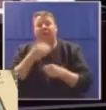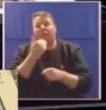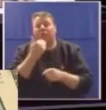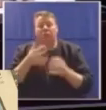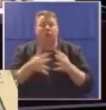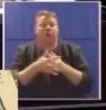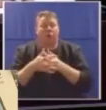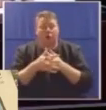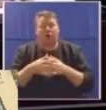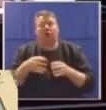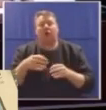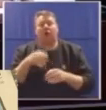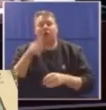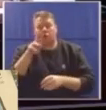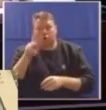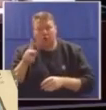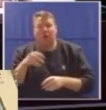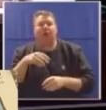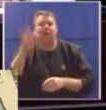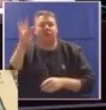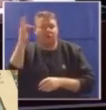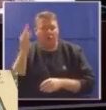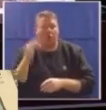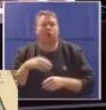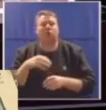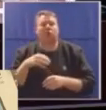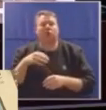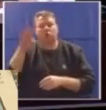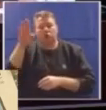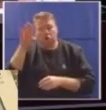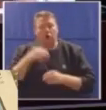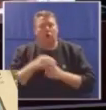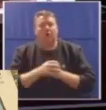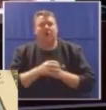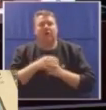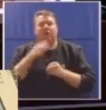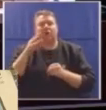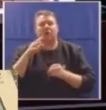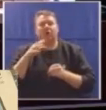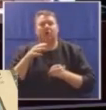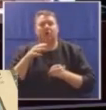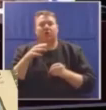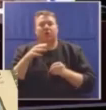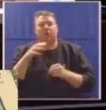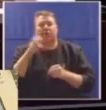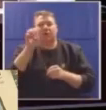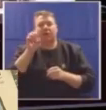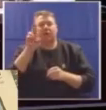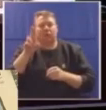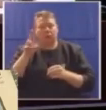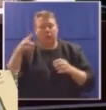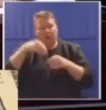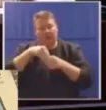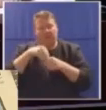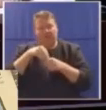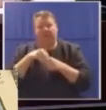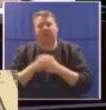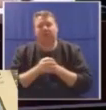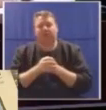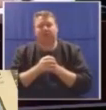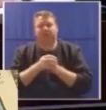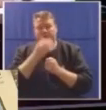France, Germany, and the European Union to support South Africa's just energy transition